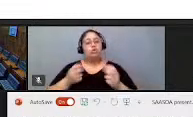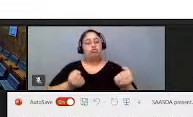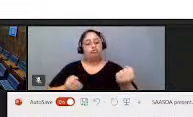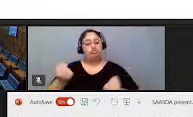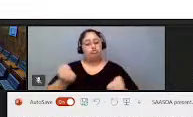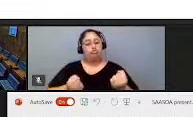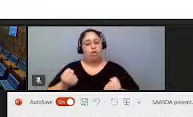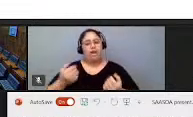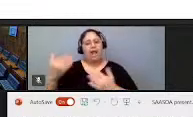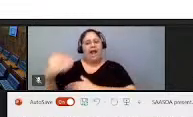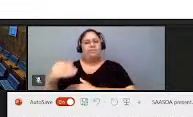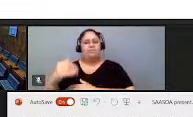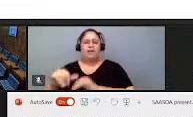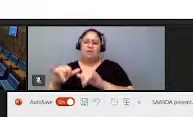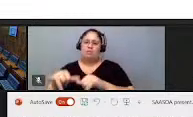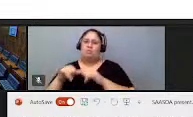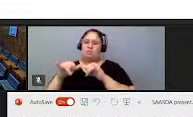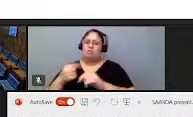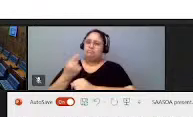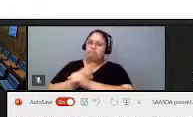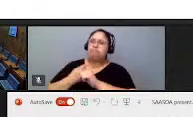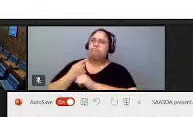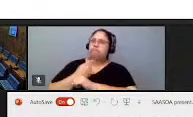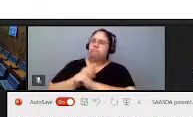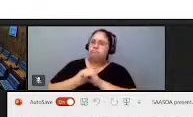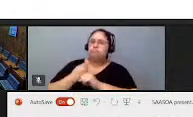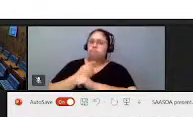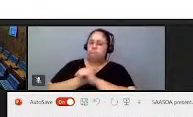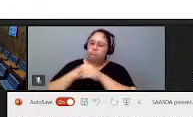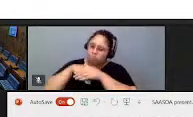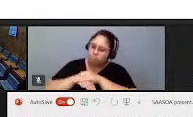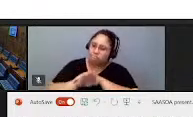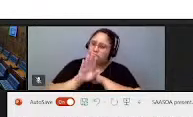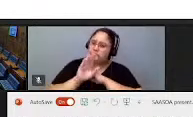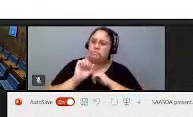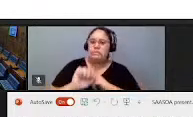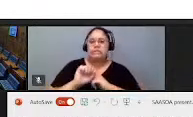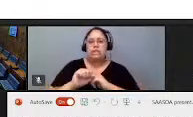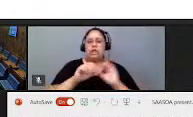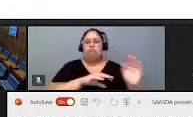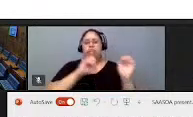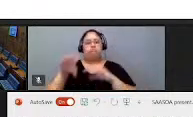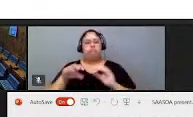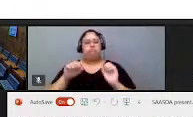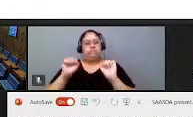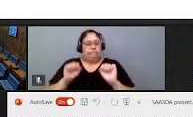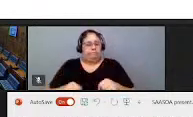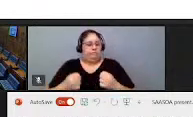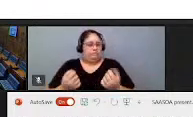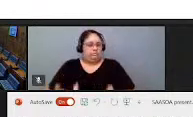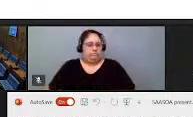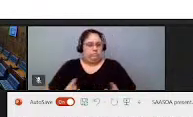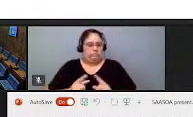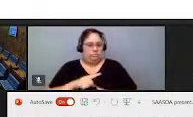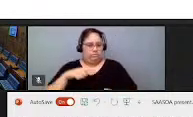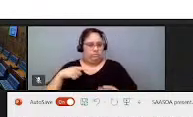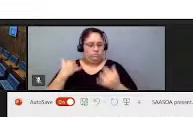outside the terminals just wh need to get the the the um cargo into or out of the contain